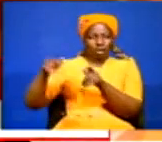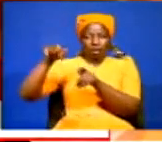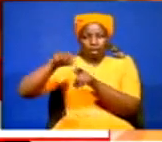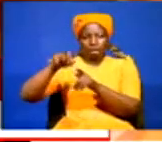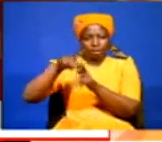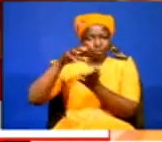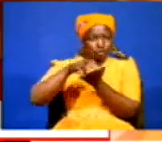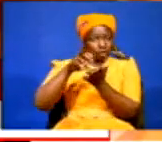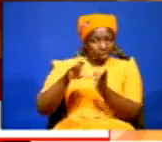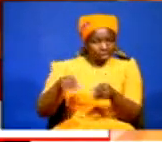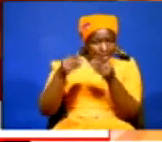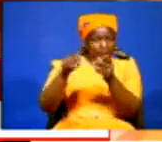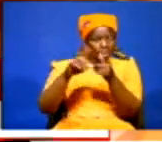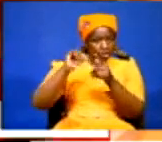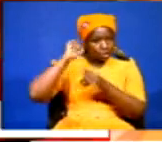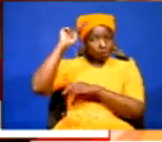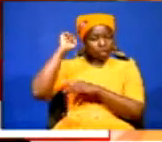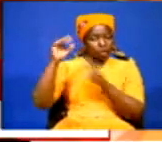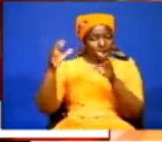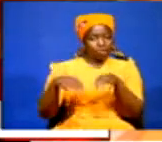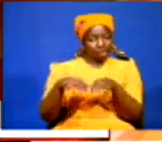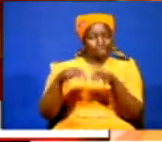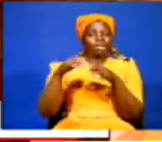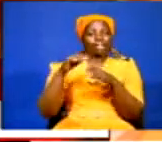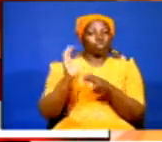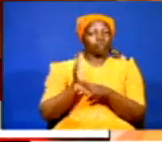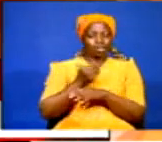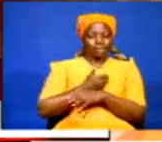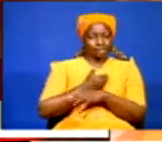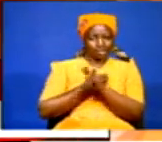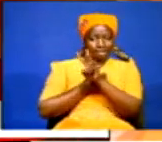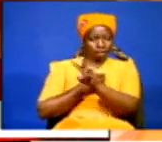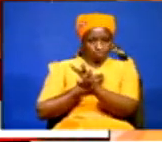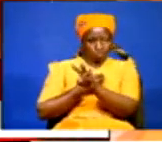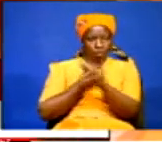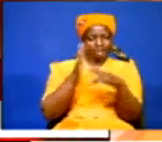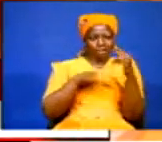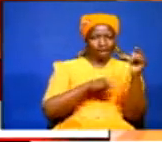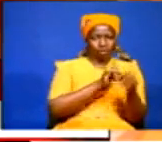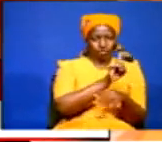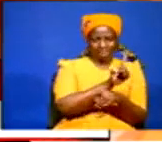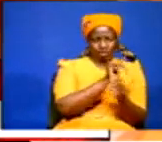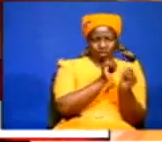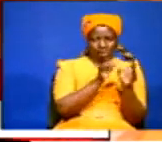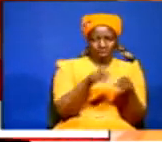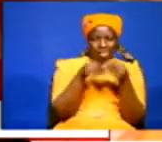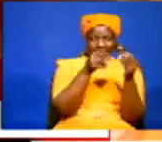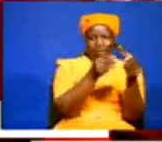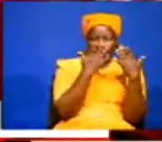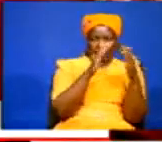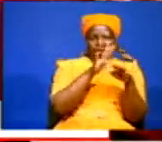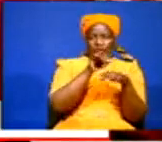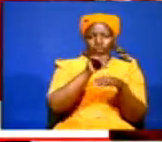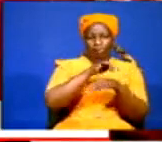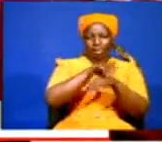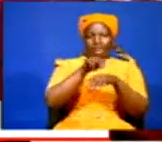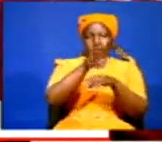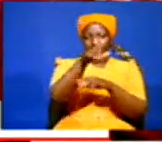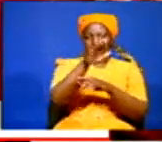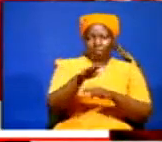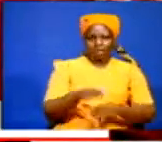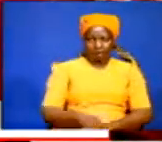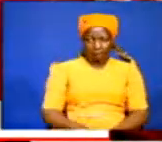to the political parties' liaison committee to two instead of one that they had been given by the National Assembly.